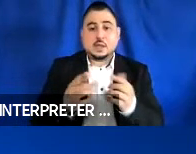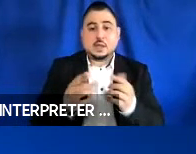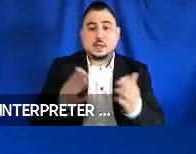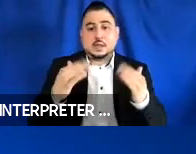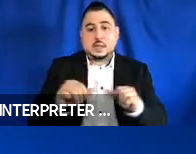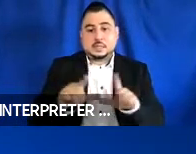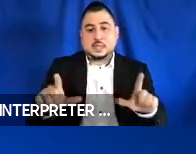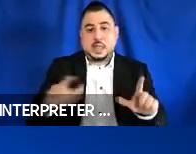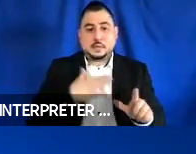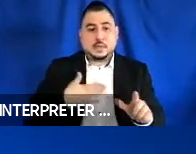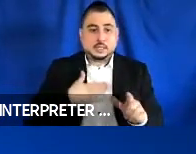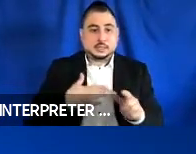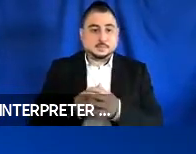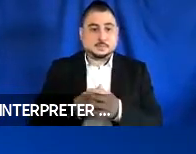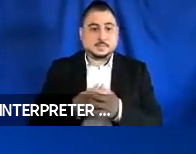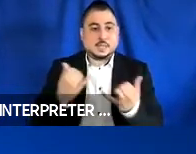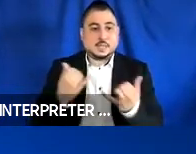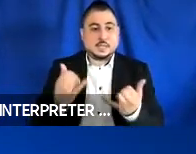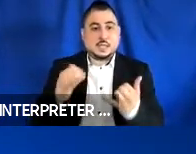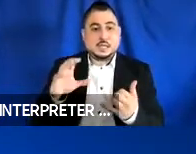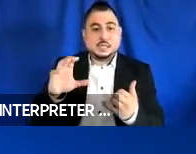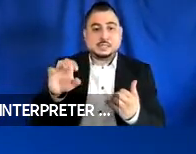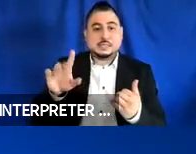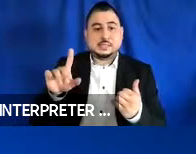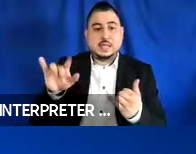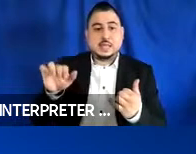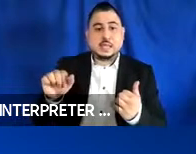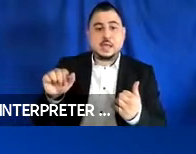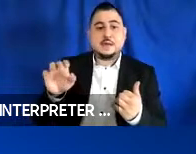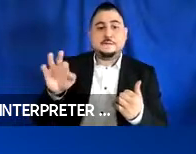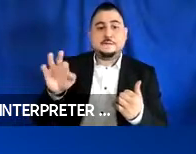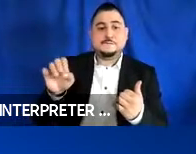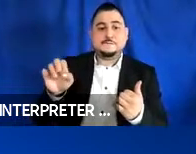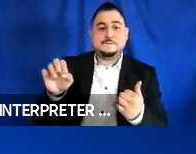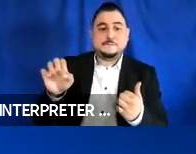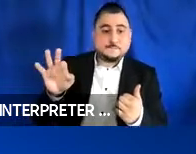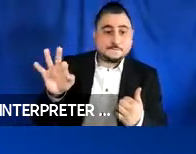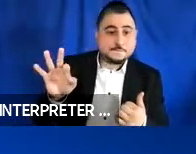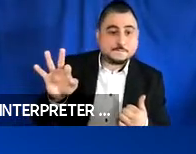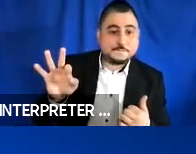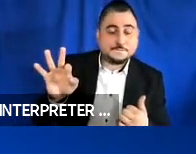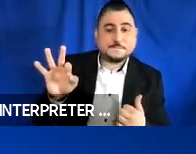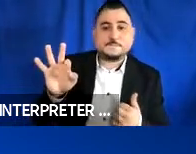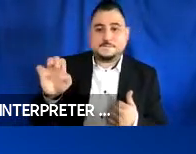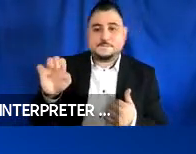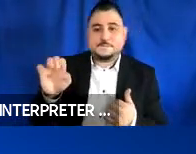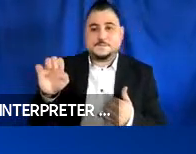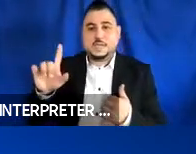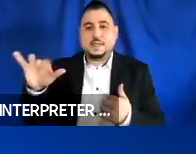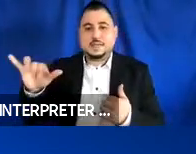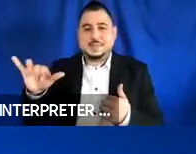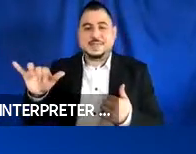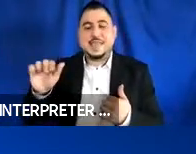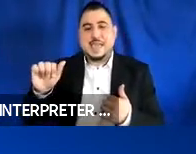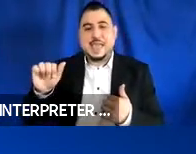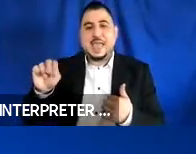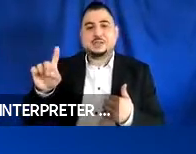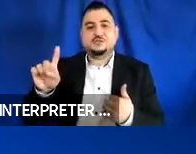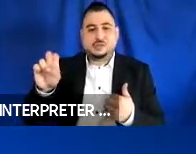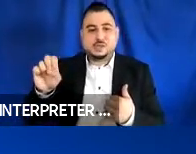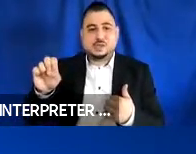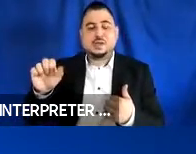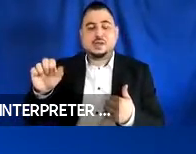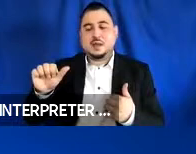please. And now I would like to introduce our first presenters, Dr. Cecilia Fili and Andrea Lubin.